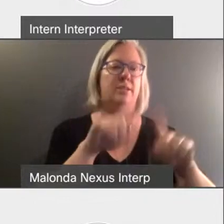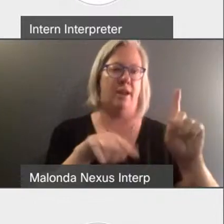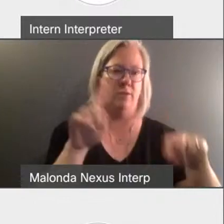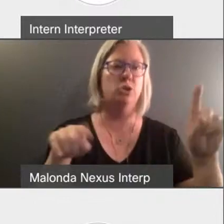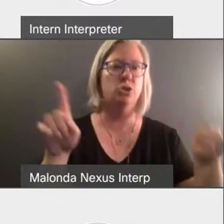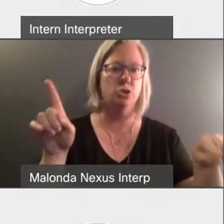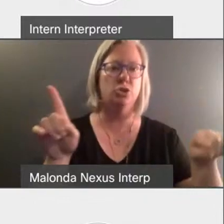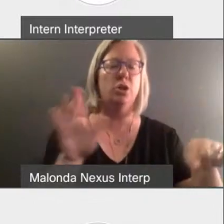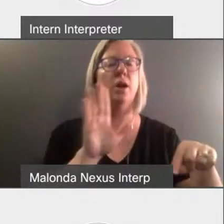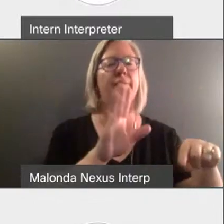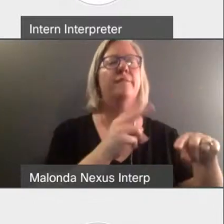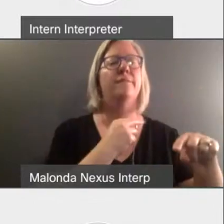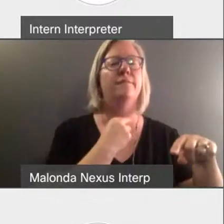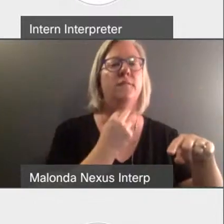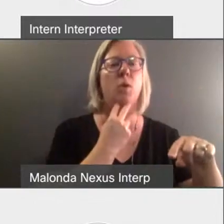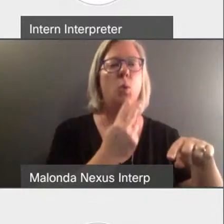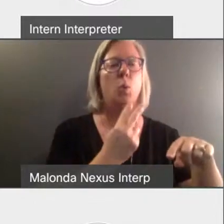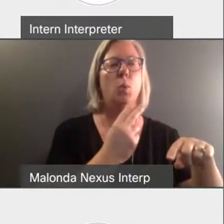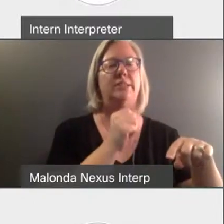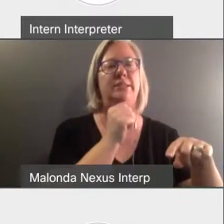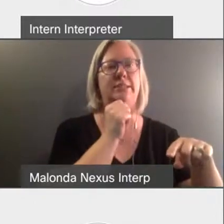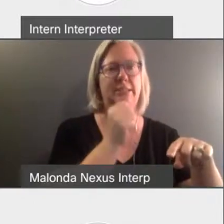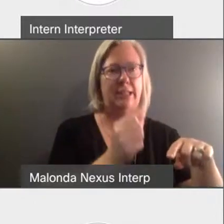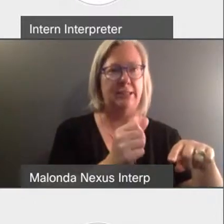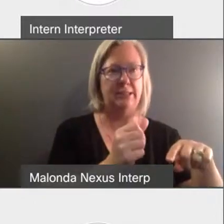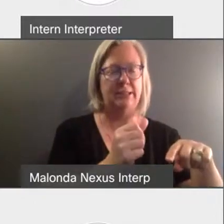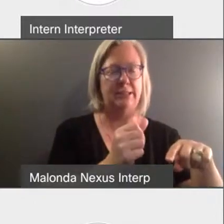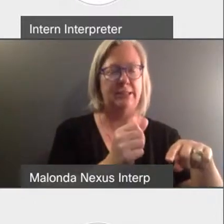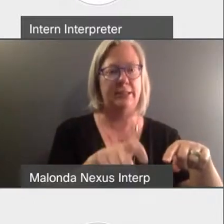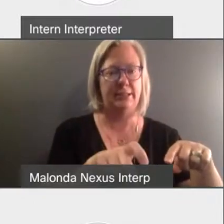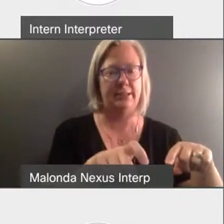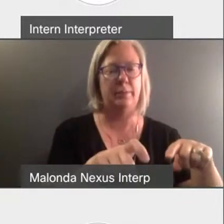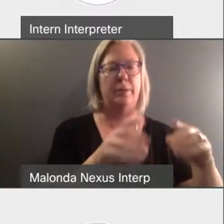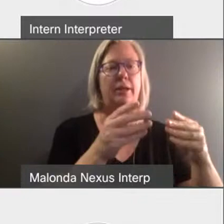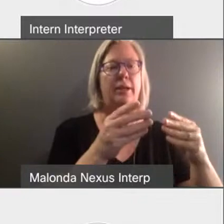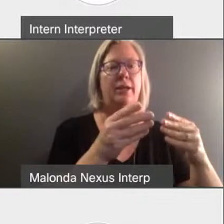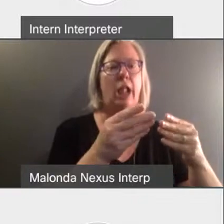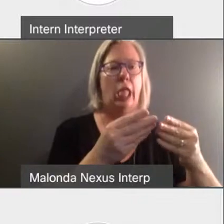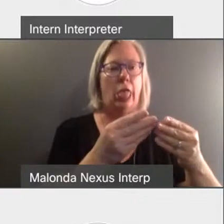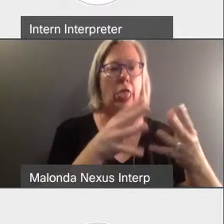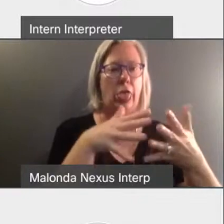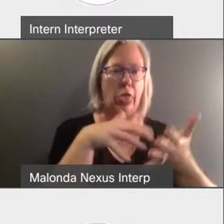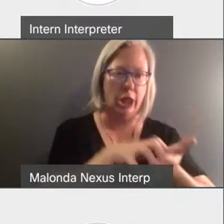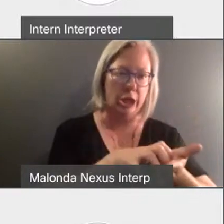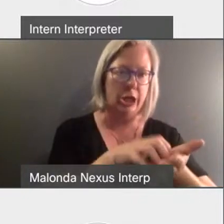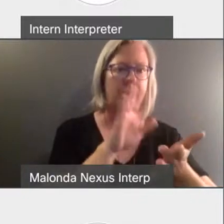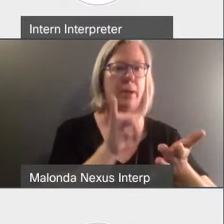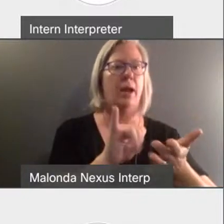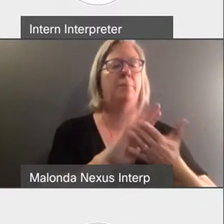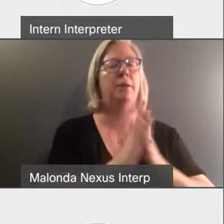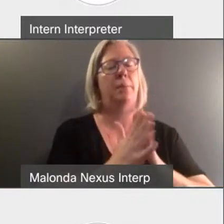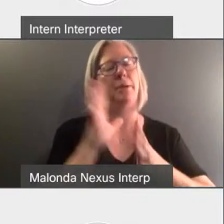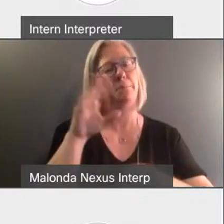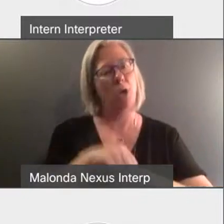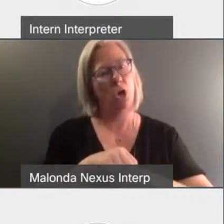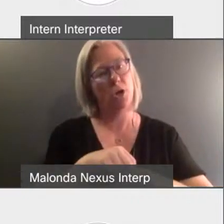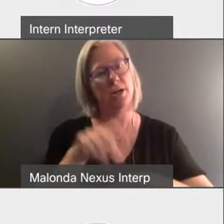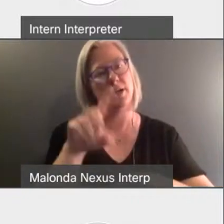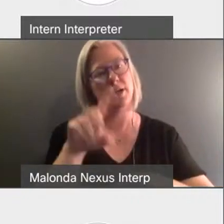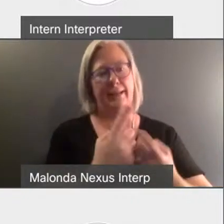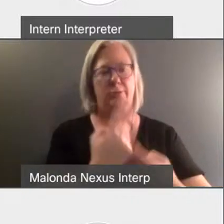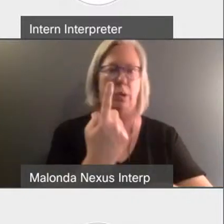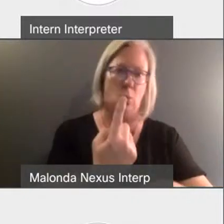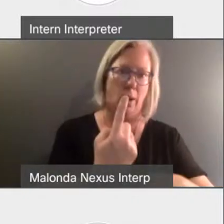its voice does not need to be diluted by being part of, District 1,